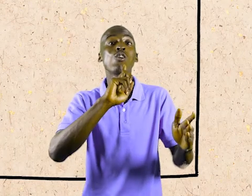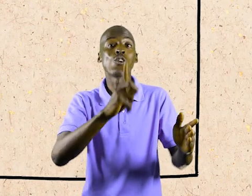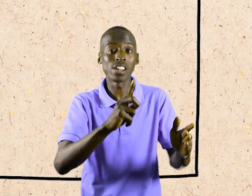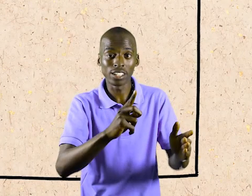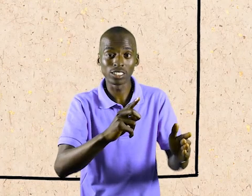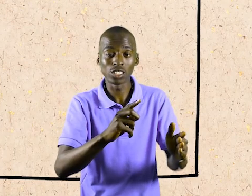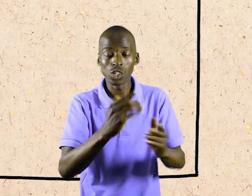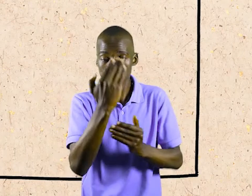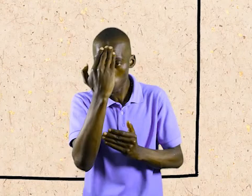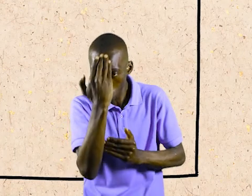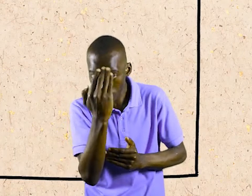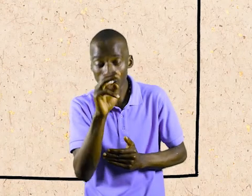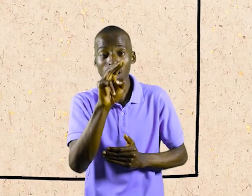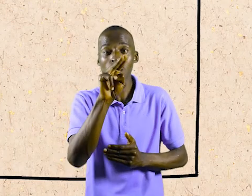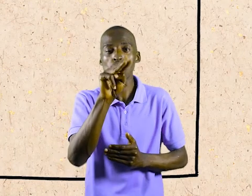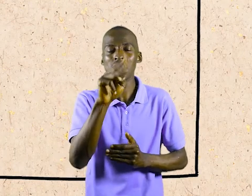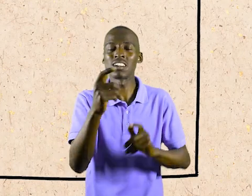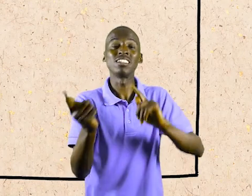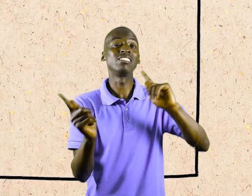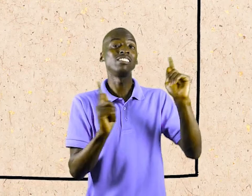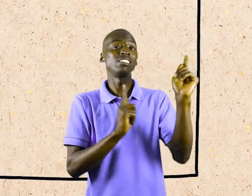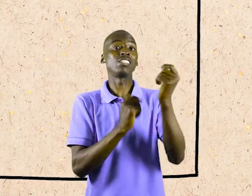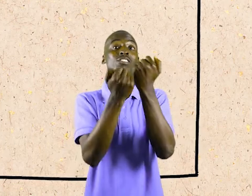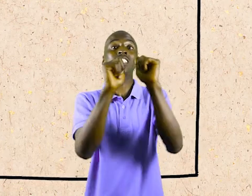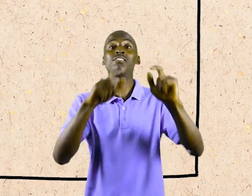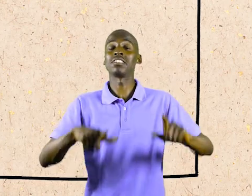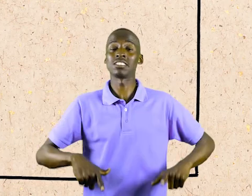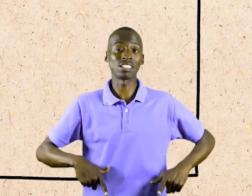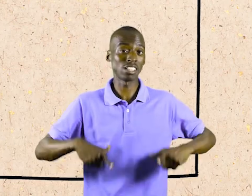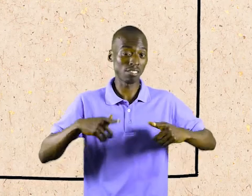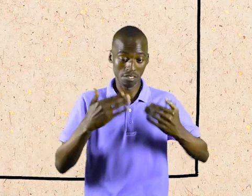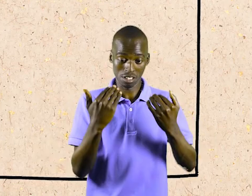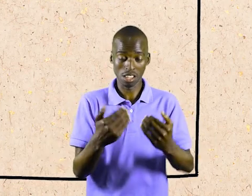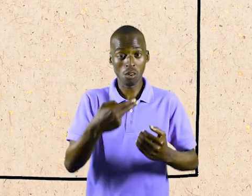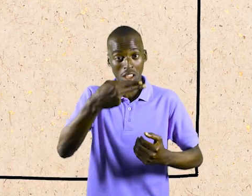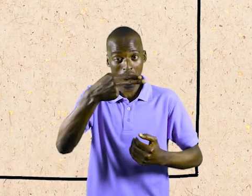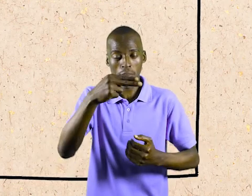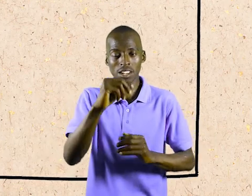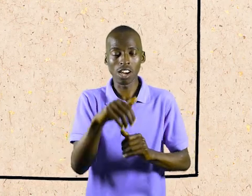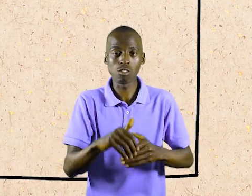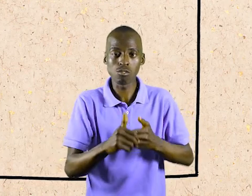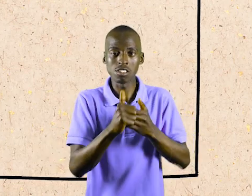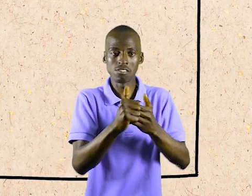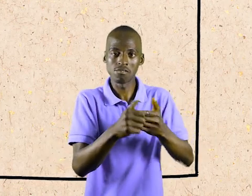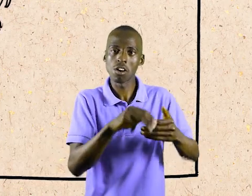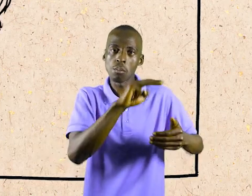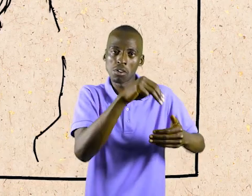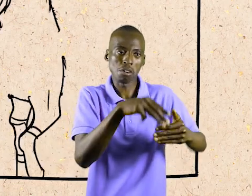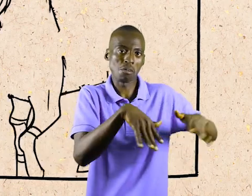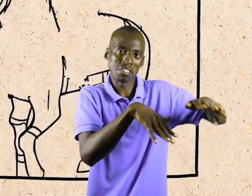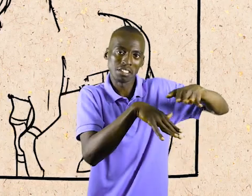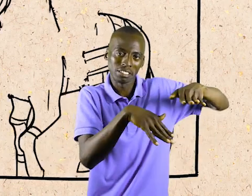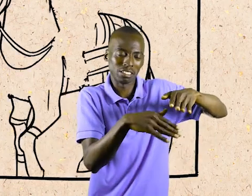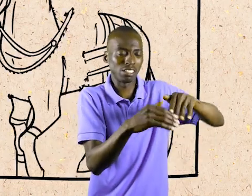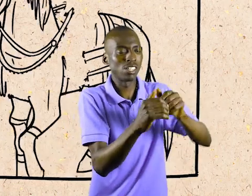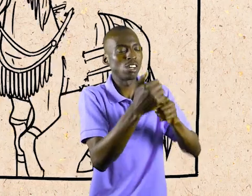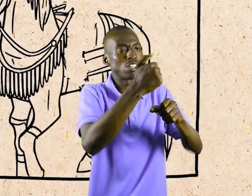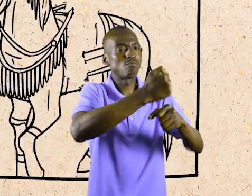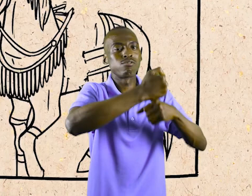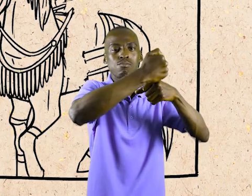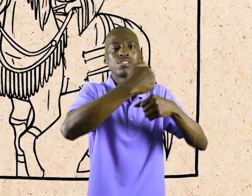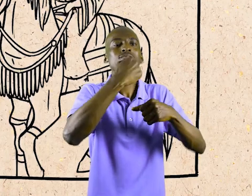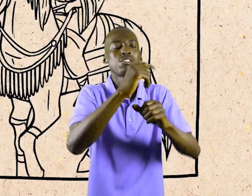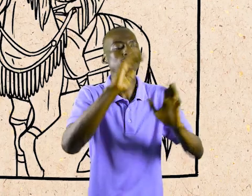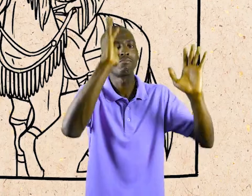to honor Mordecai publicly for saving his life. So now Haman has to lead Mordecai around the city on a royal horse, telling everyone